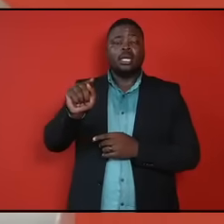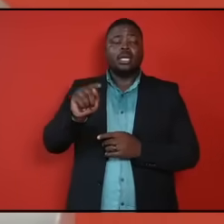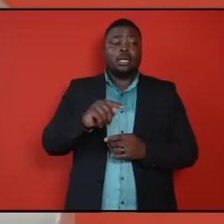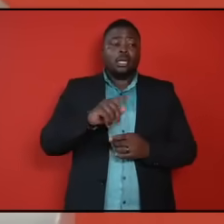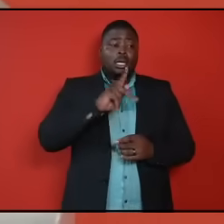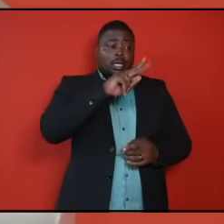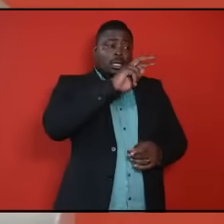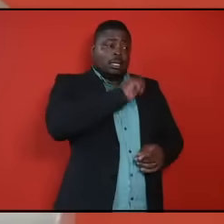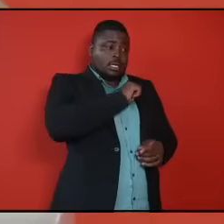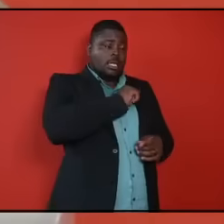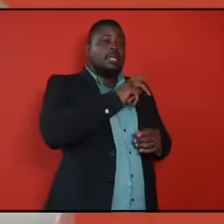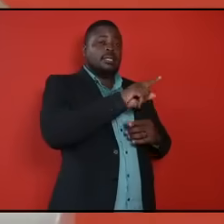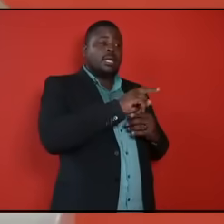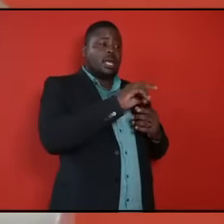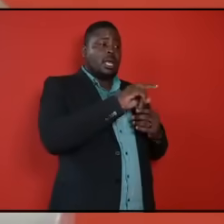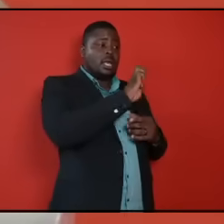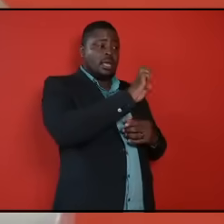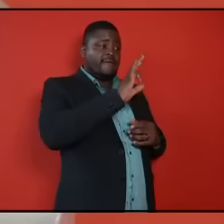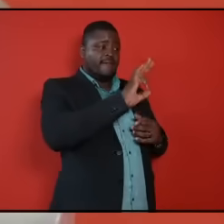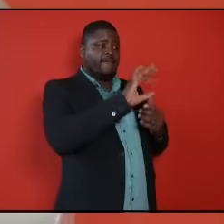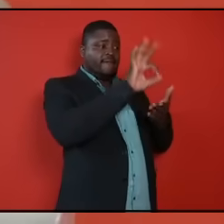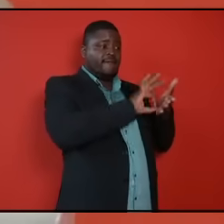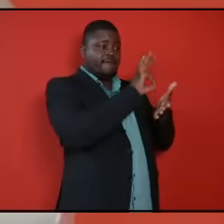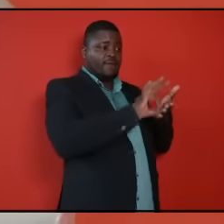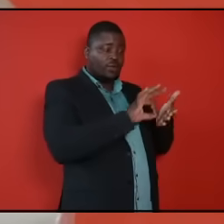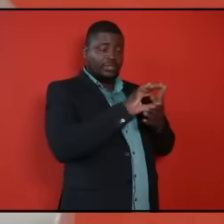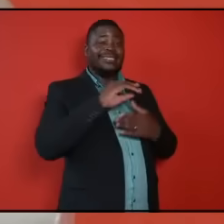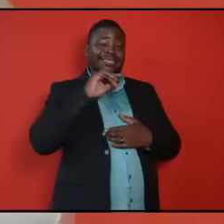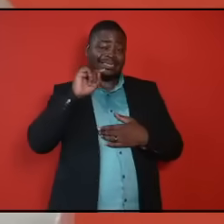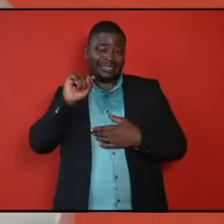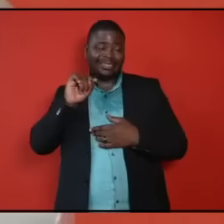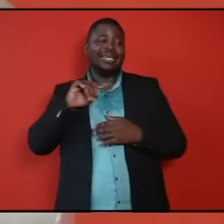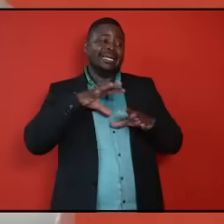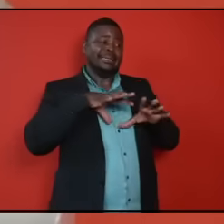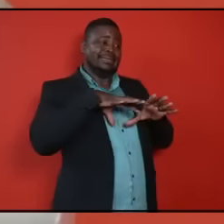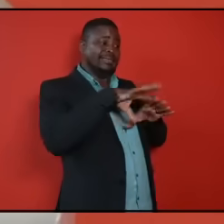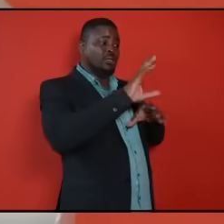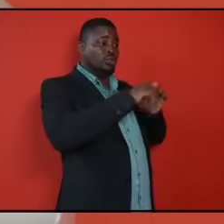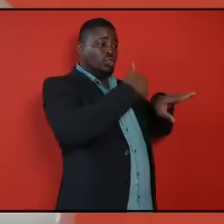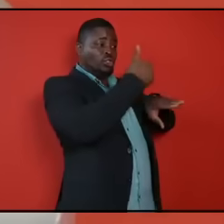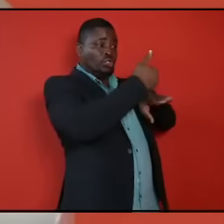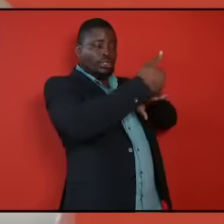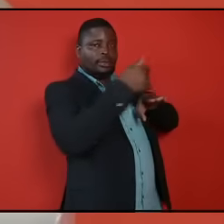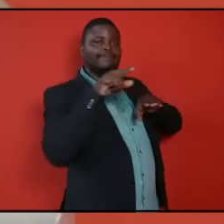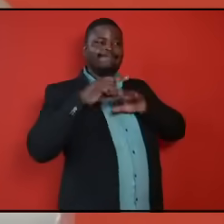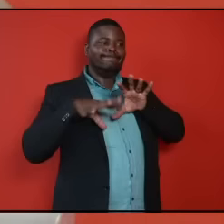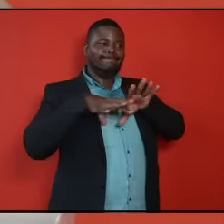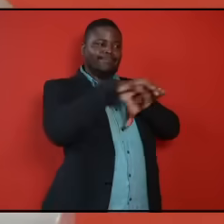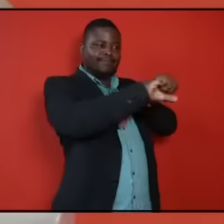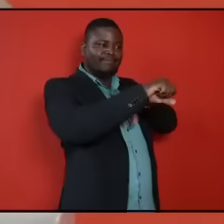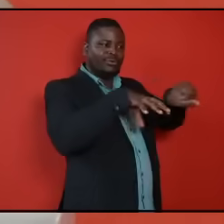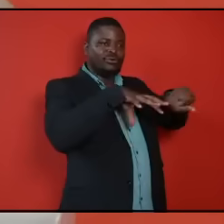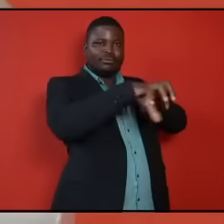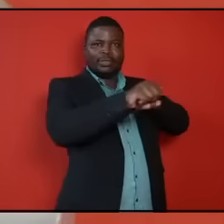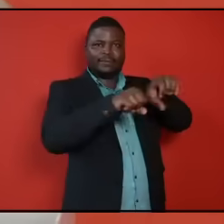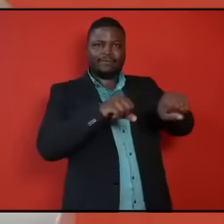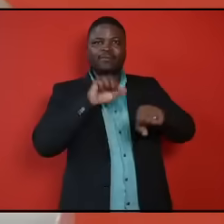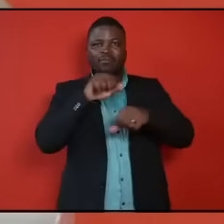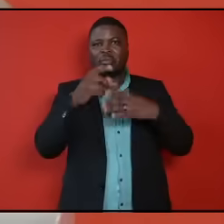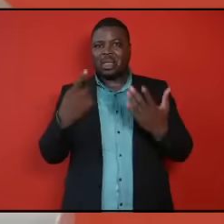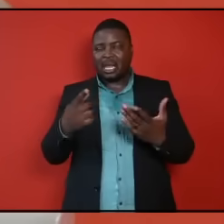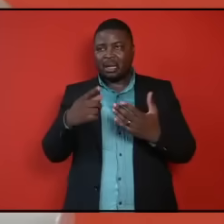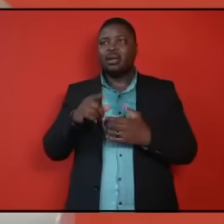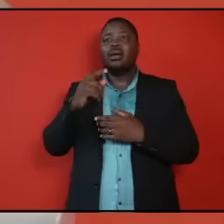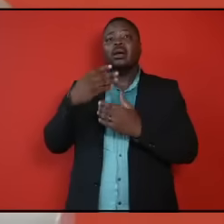Everywhere else, if you check, it is either IFP historical hostels or